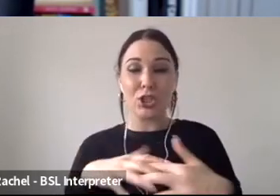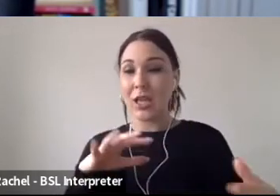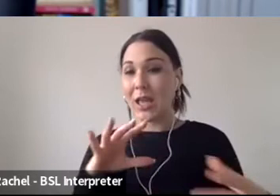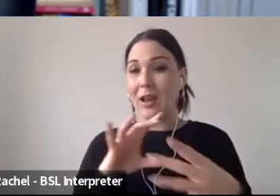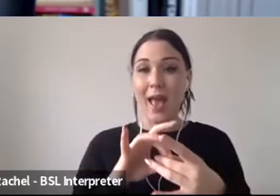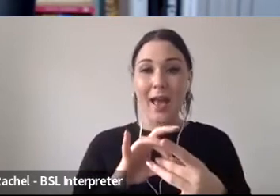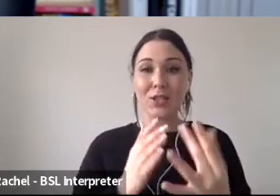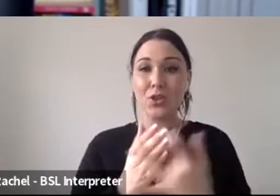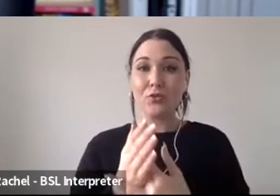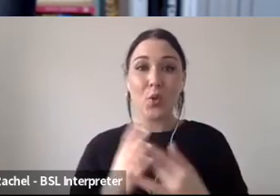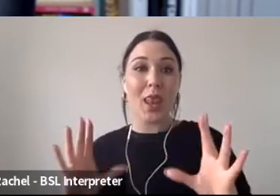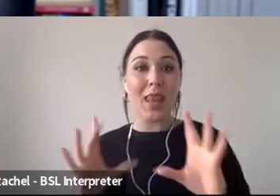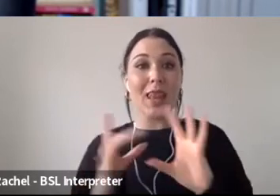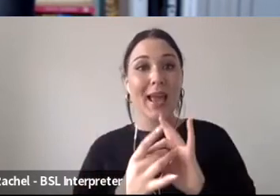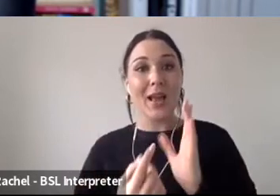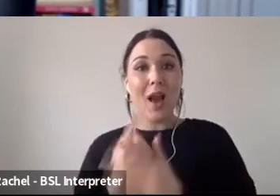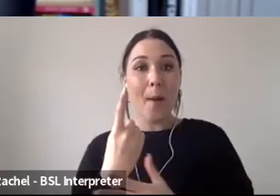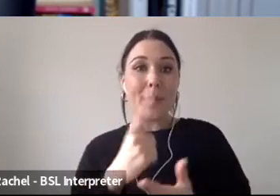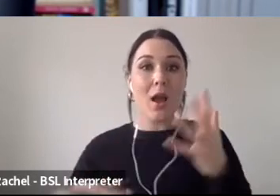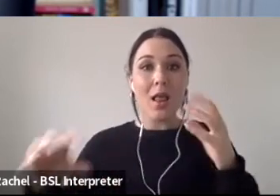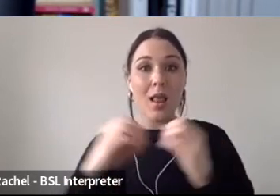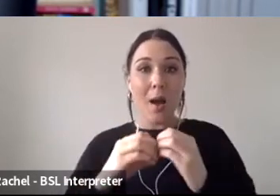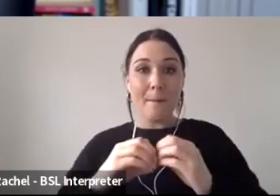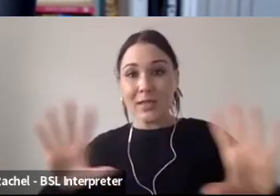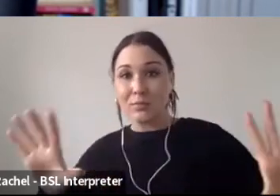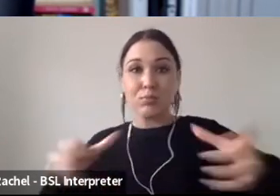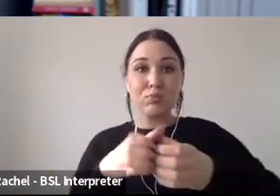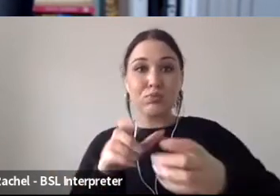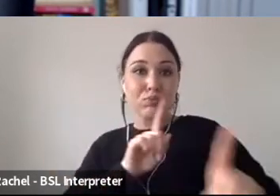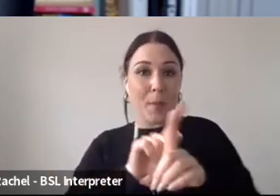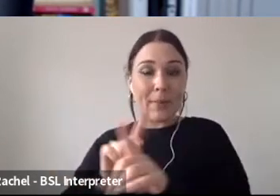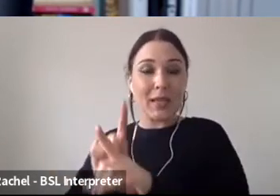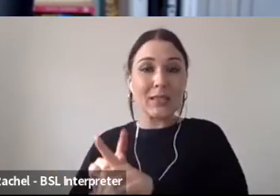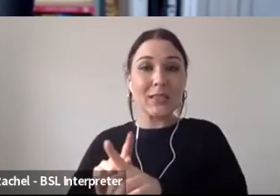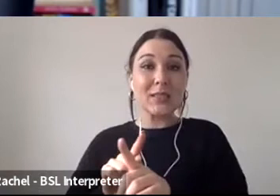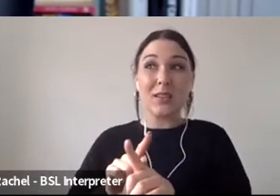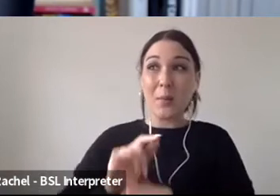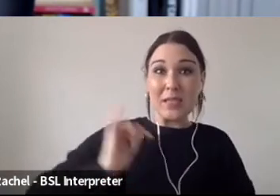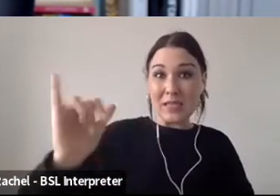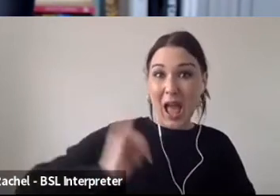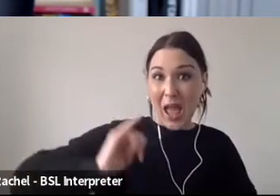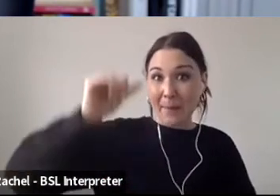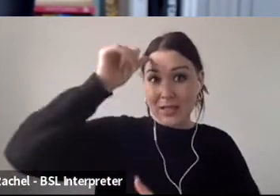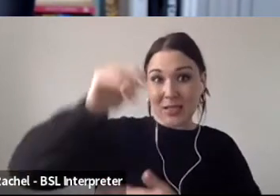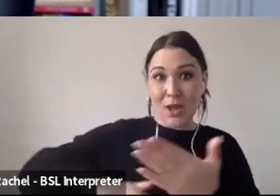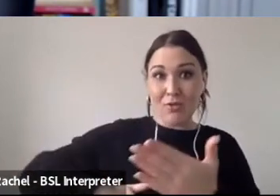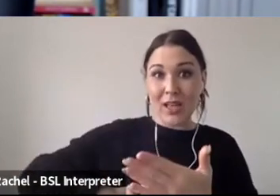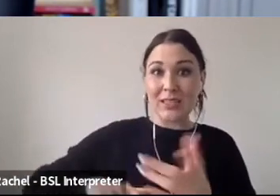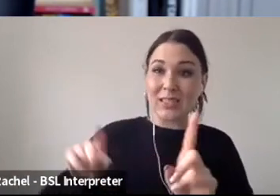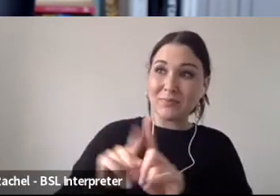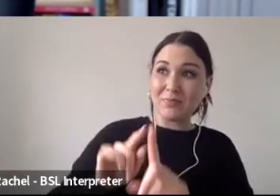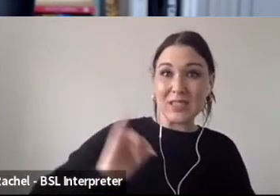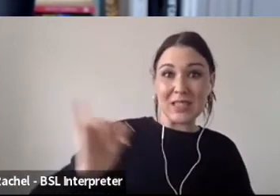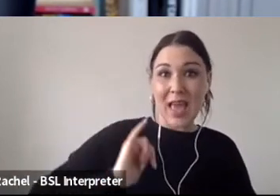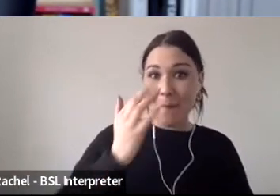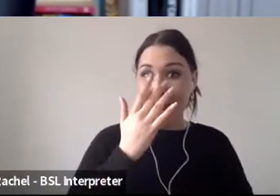their link up clubs to other people perhaps experiencing hearing loss at the same age of life. So I think one of the things we've